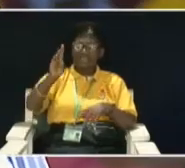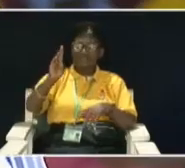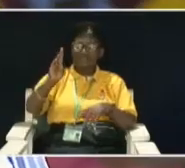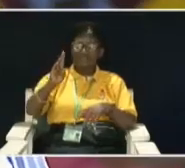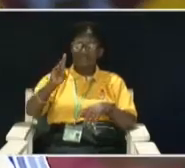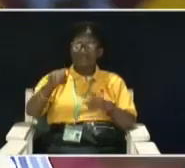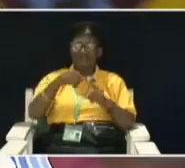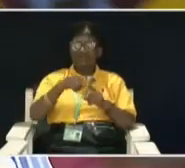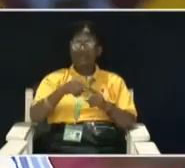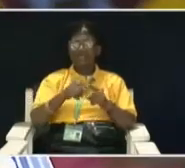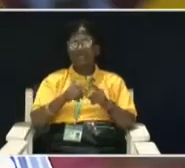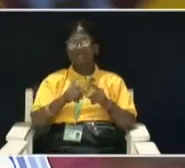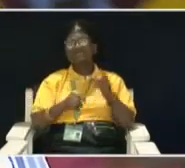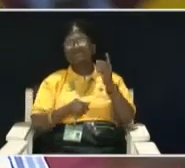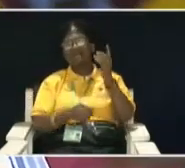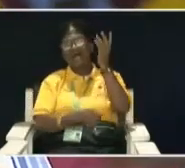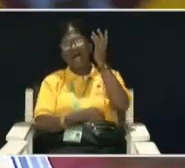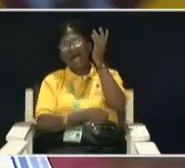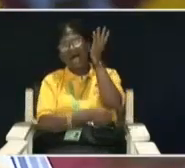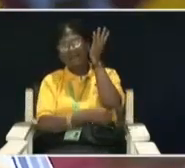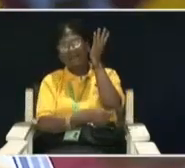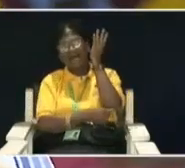when Adam and Eve sinned